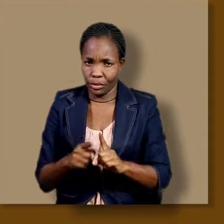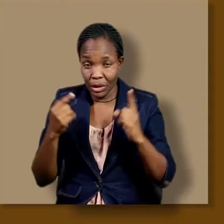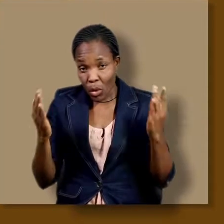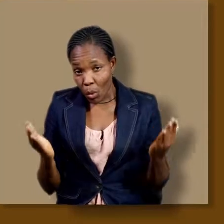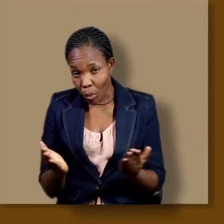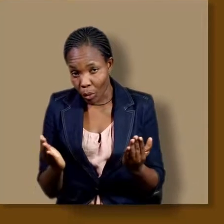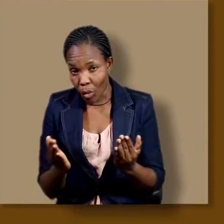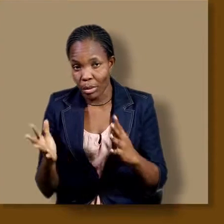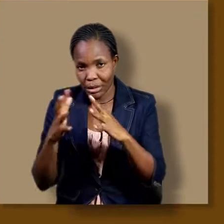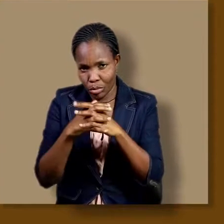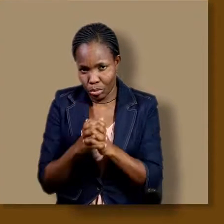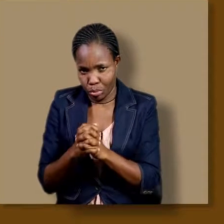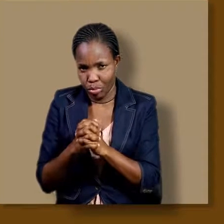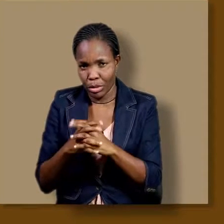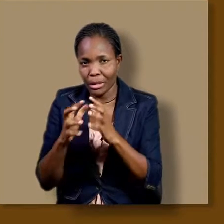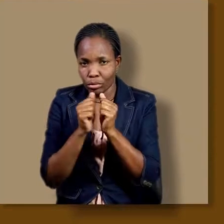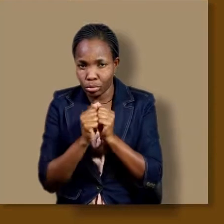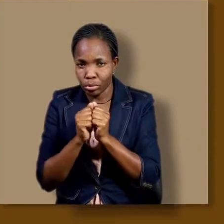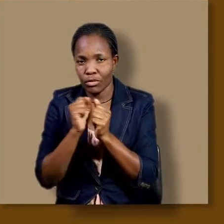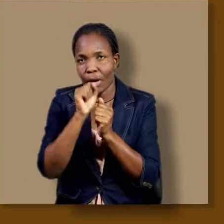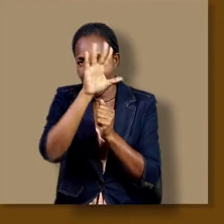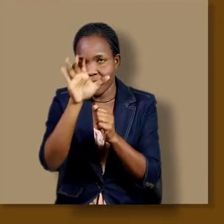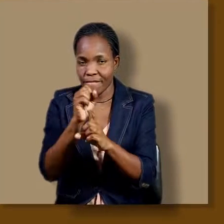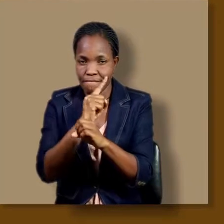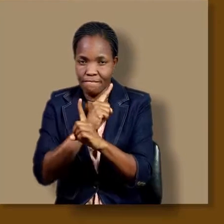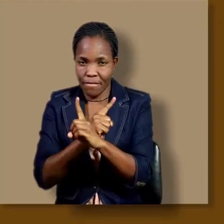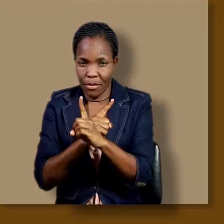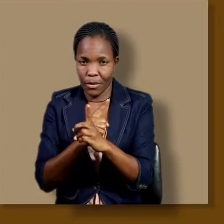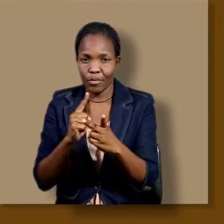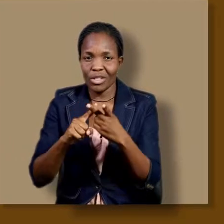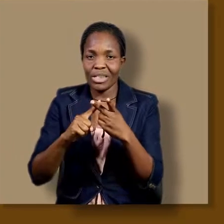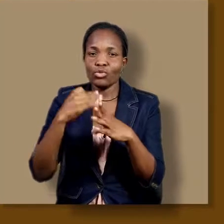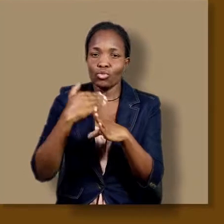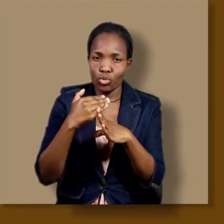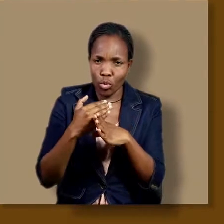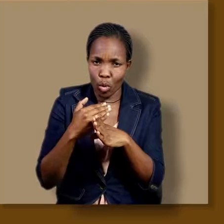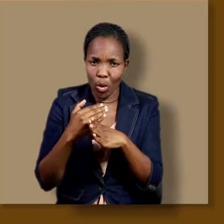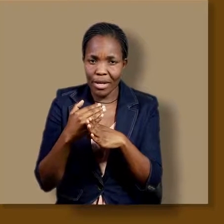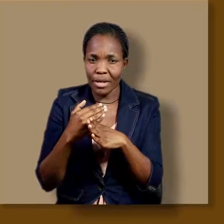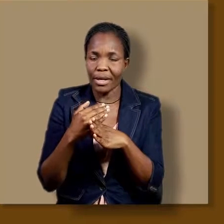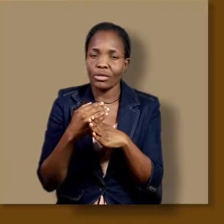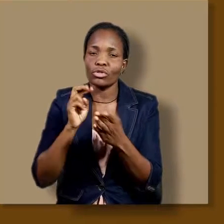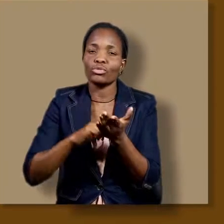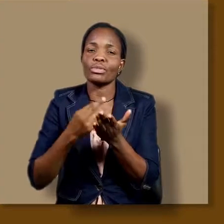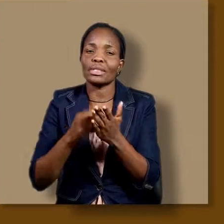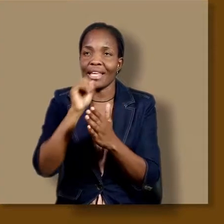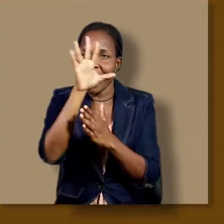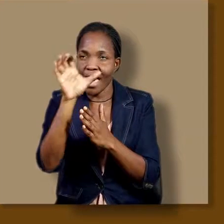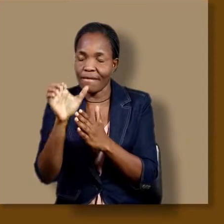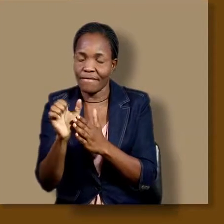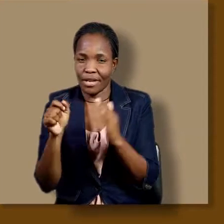promote unity and solidarity among African states, and to act as a collective voice for the African